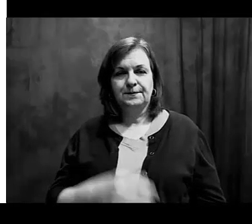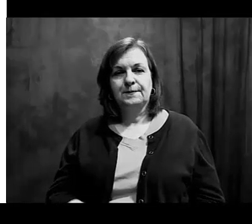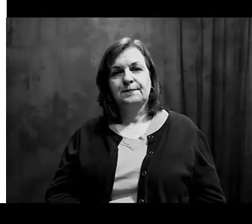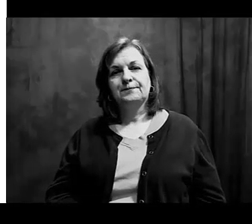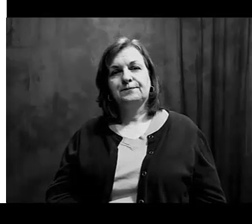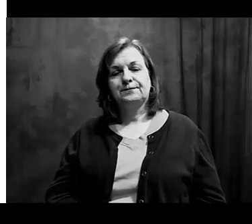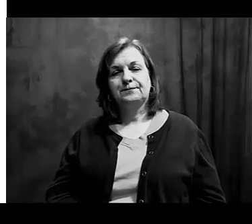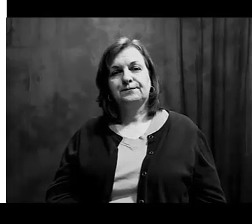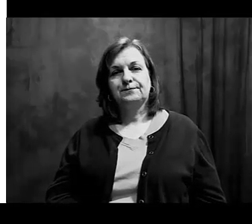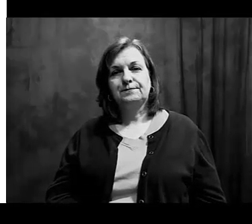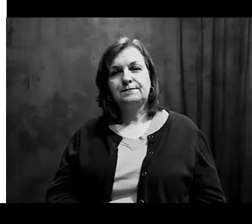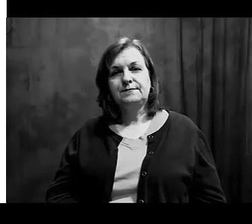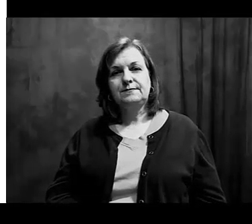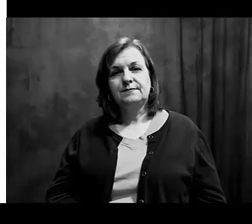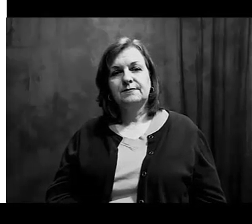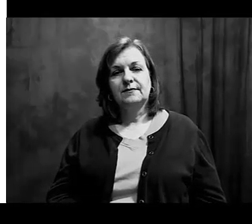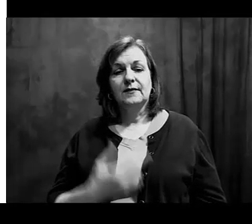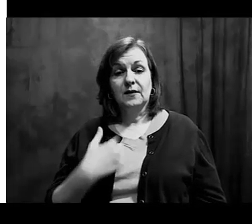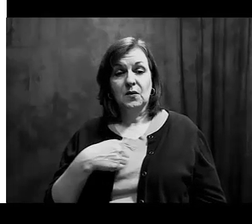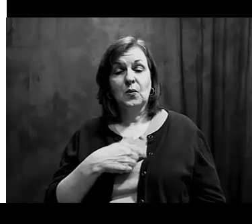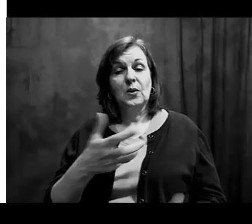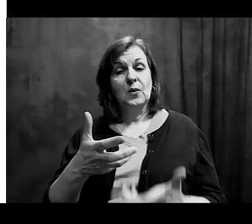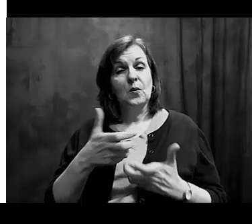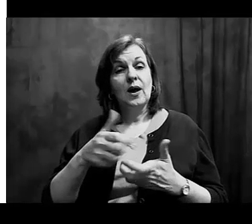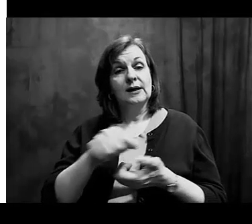that we're looking for your digestive system to